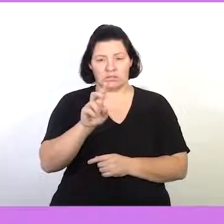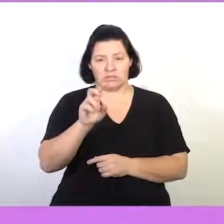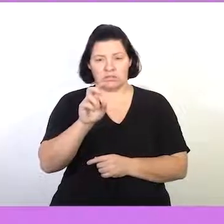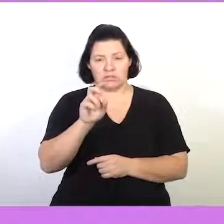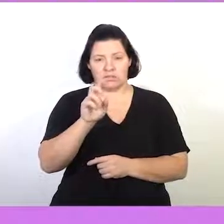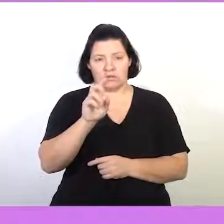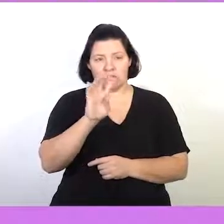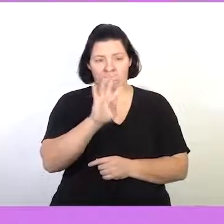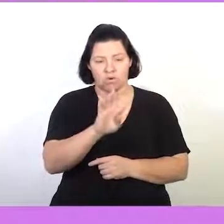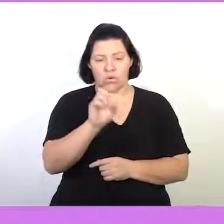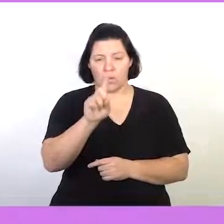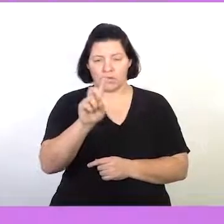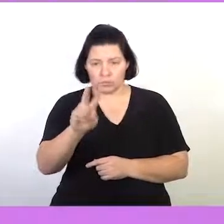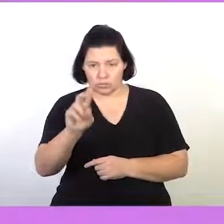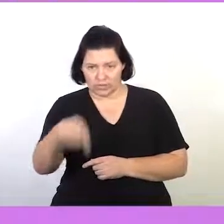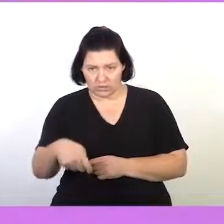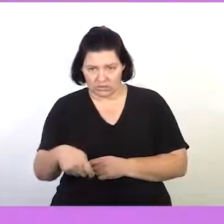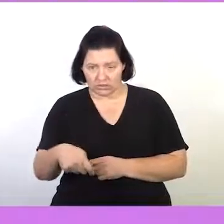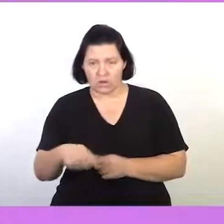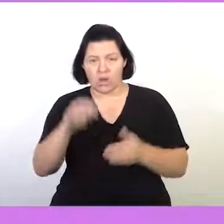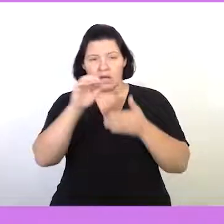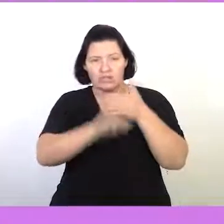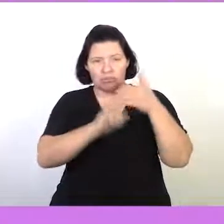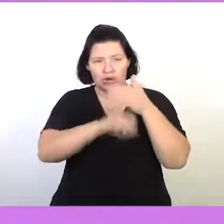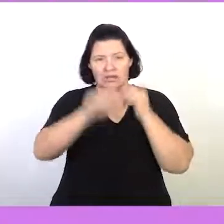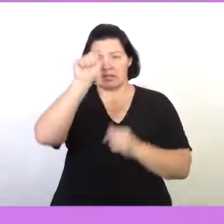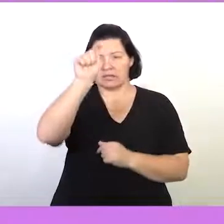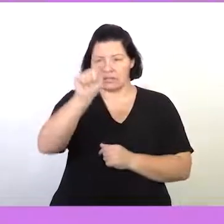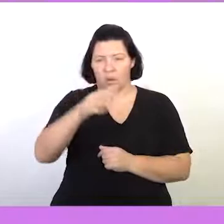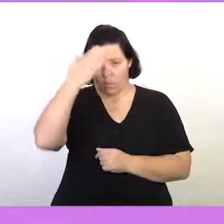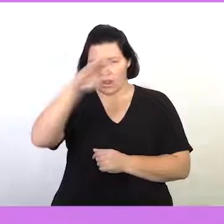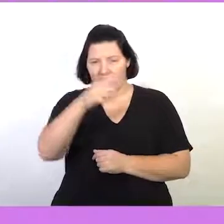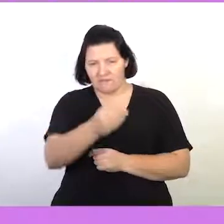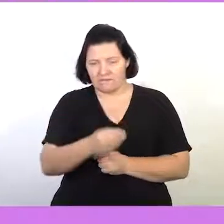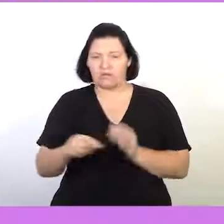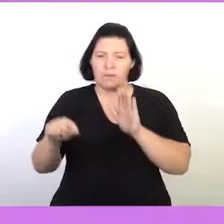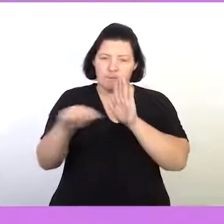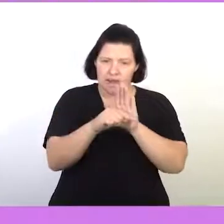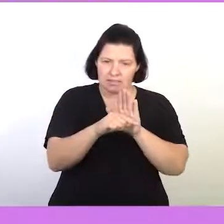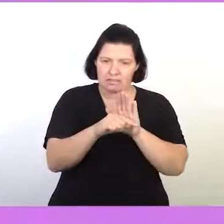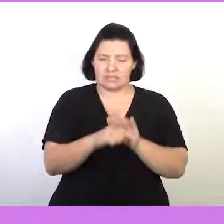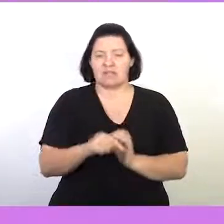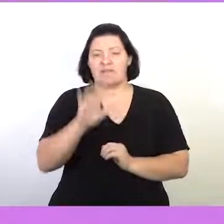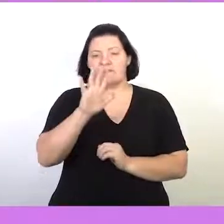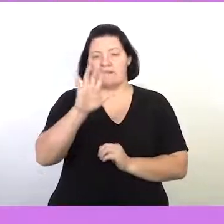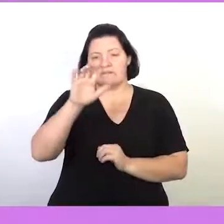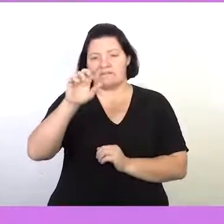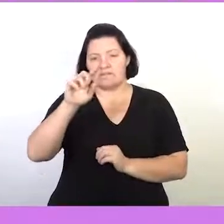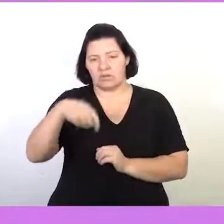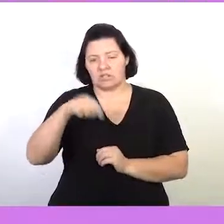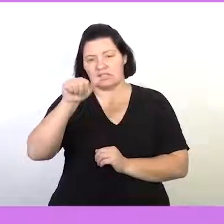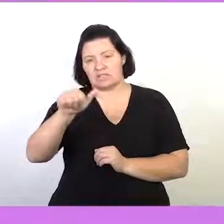412,000 and I'm going to subtract all the known values. So minus